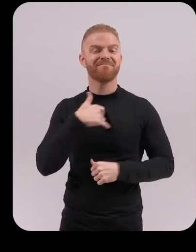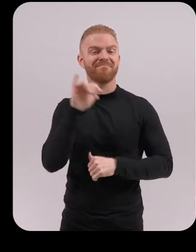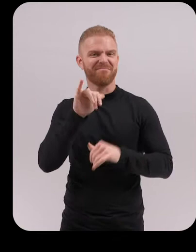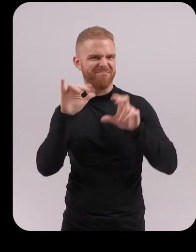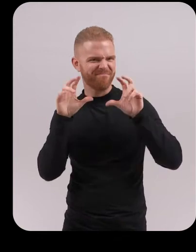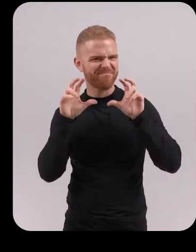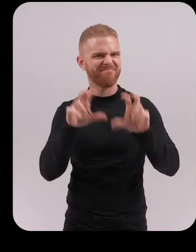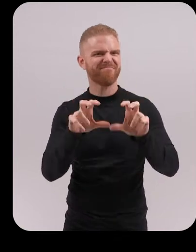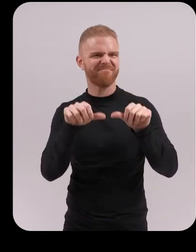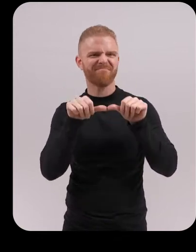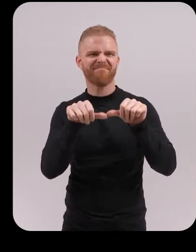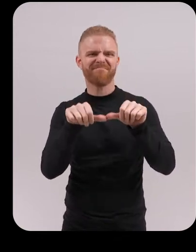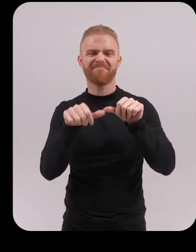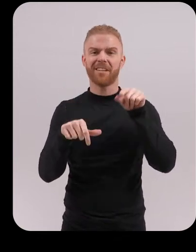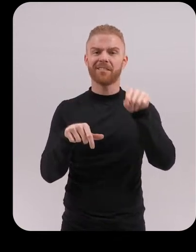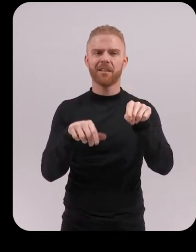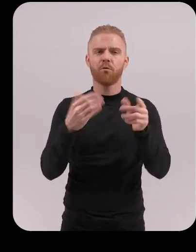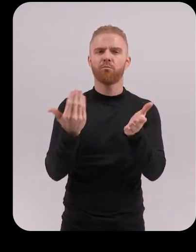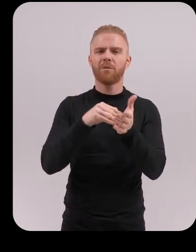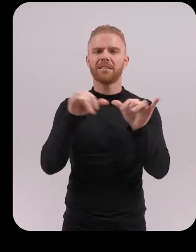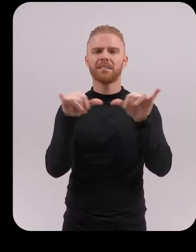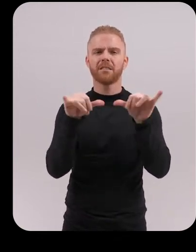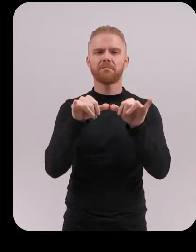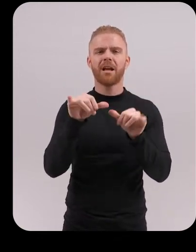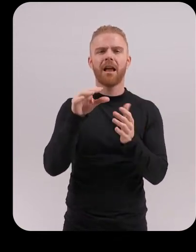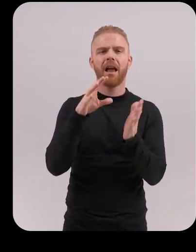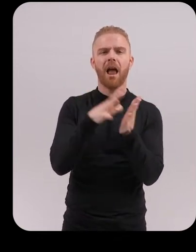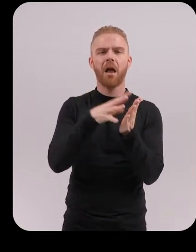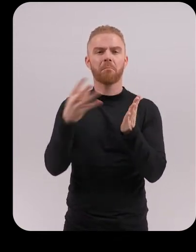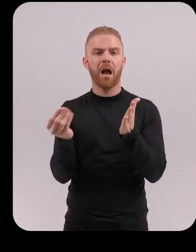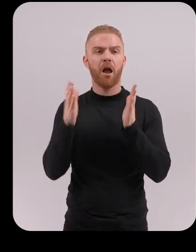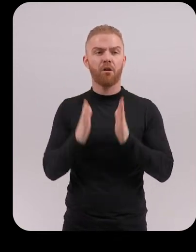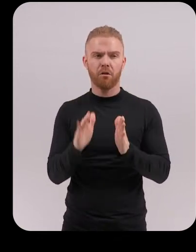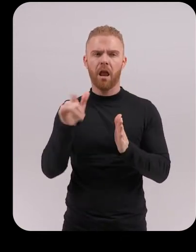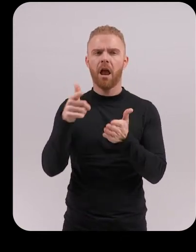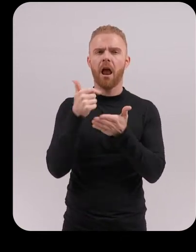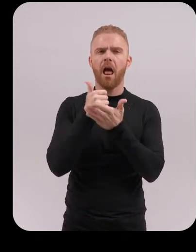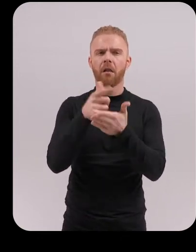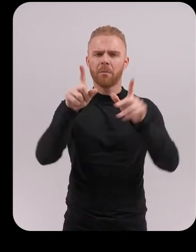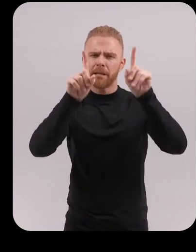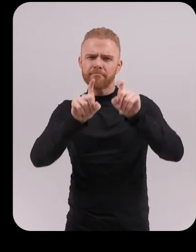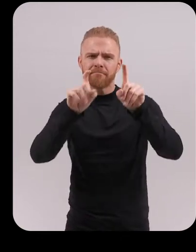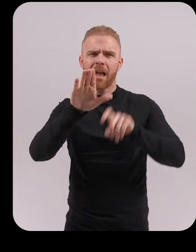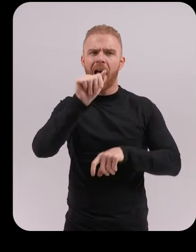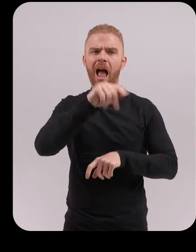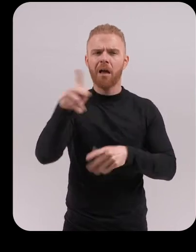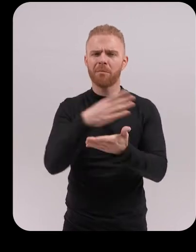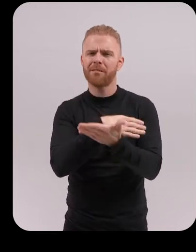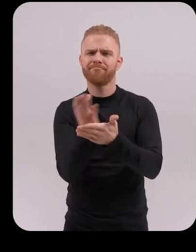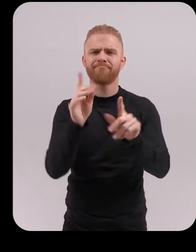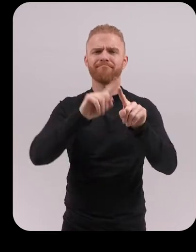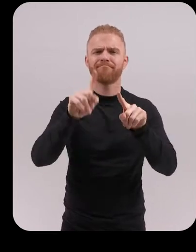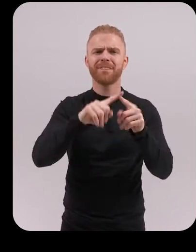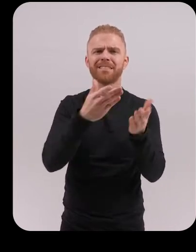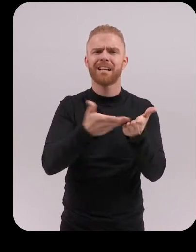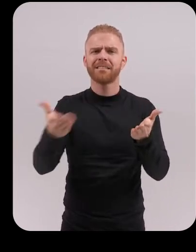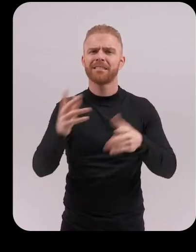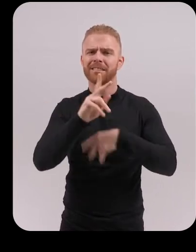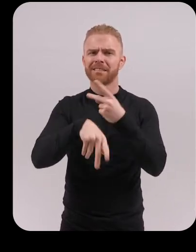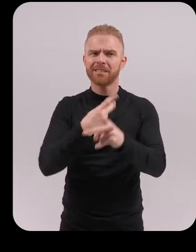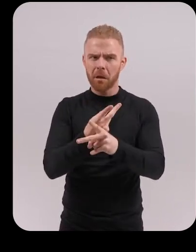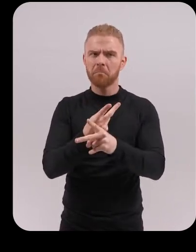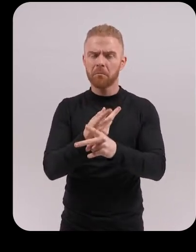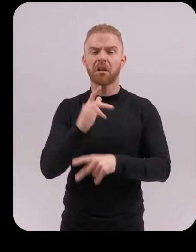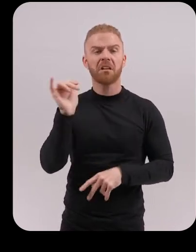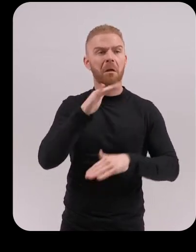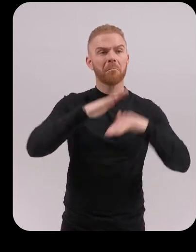also continuing to invest in the resizable emulator, which helps you quickly test your app across different device types, as well as building